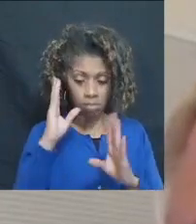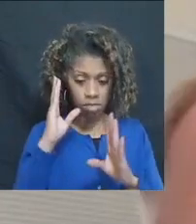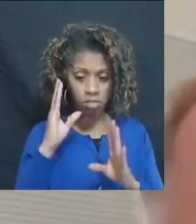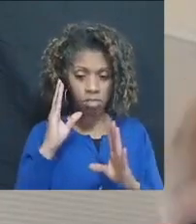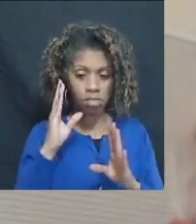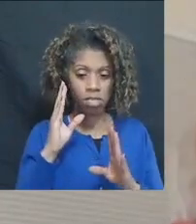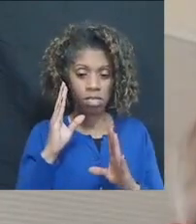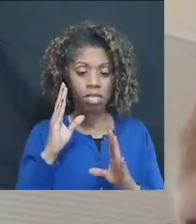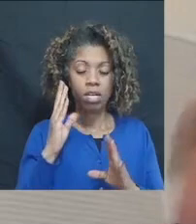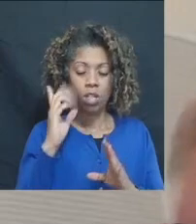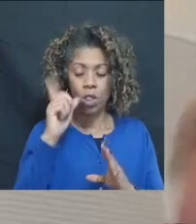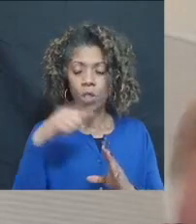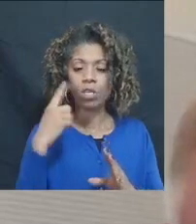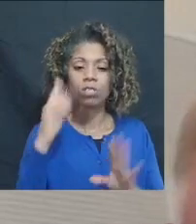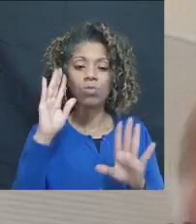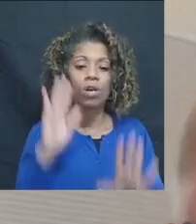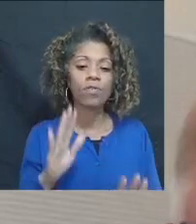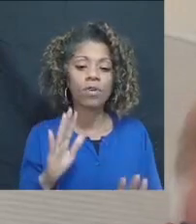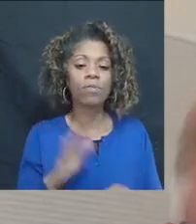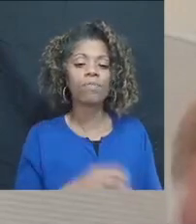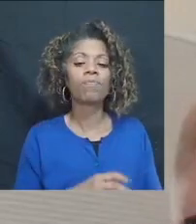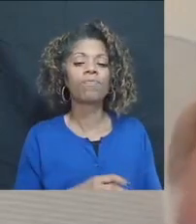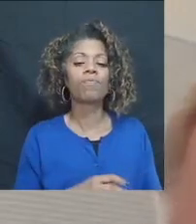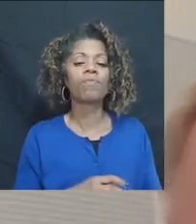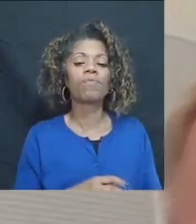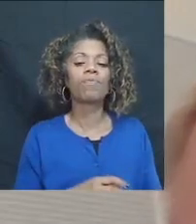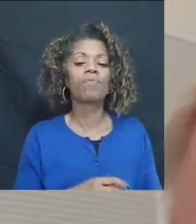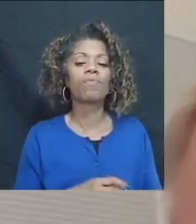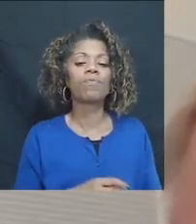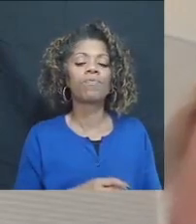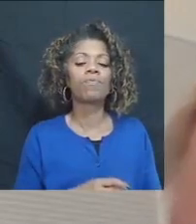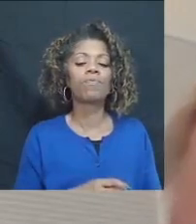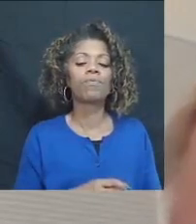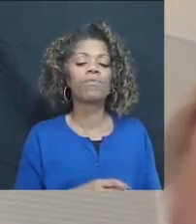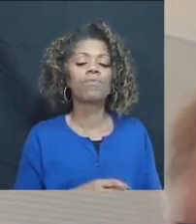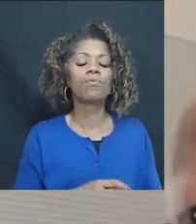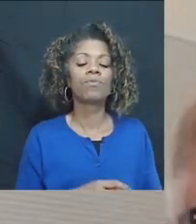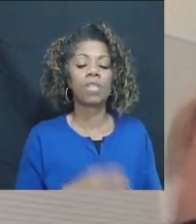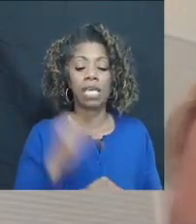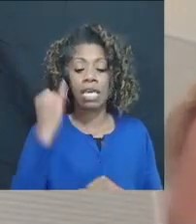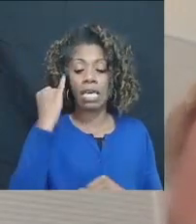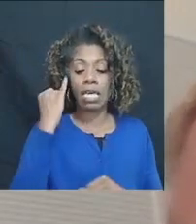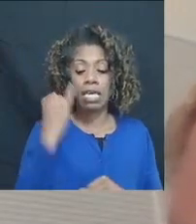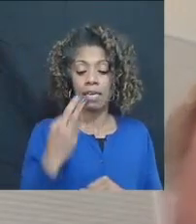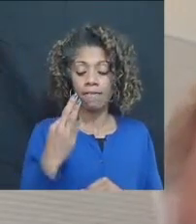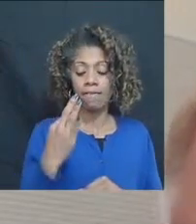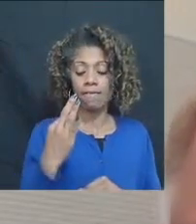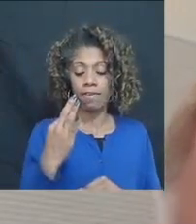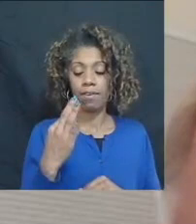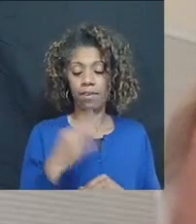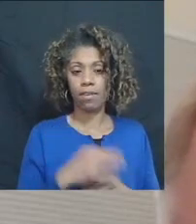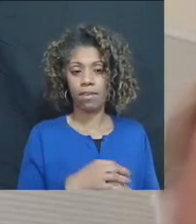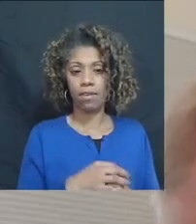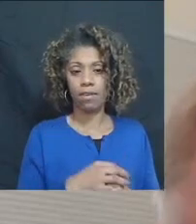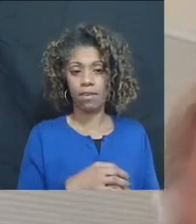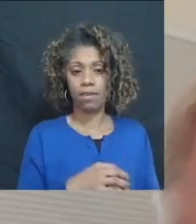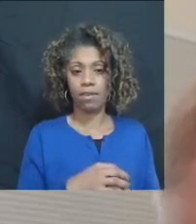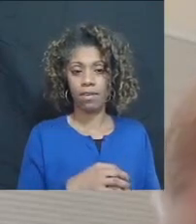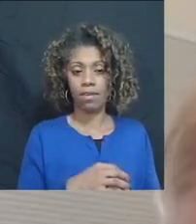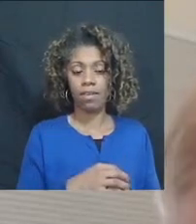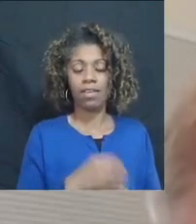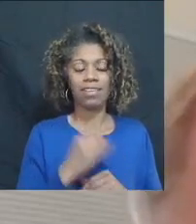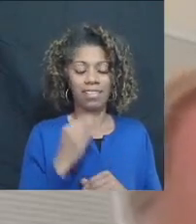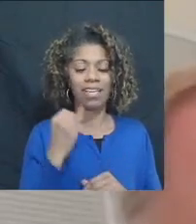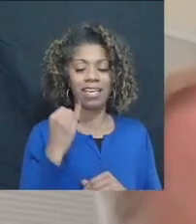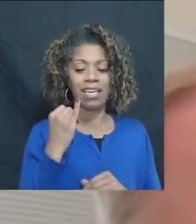president of a place-based health foundation anywhere in America, because there are plenty of them, there's a lot of